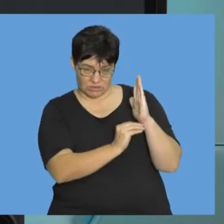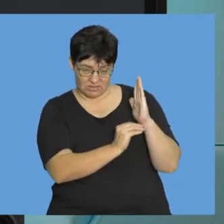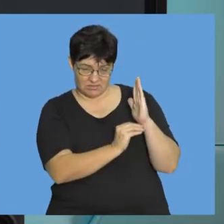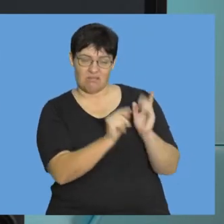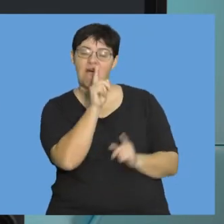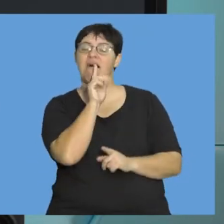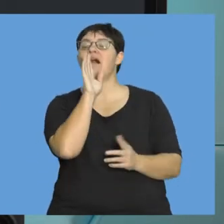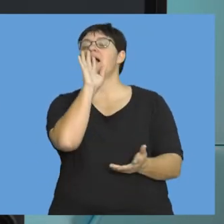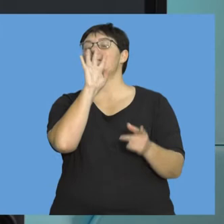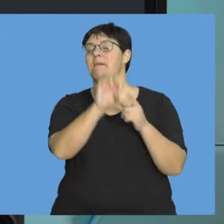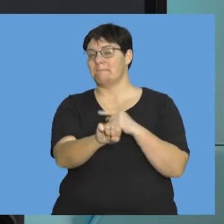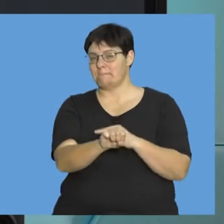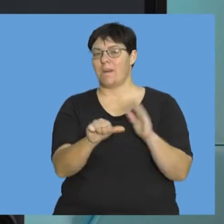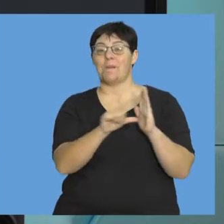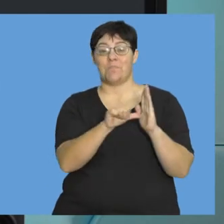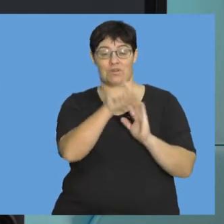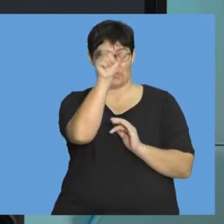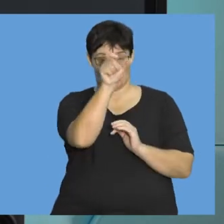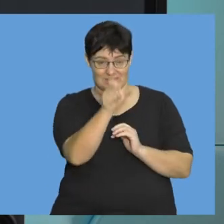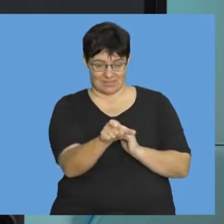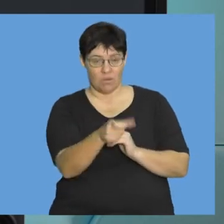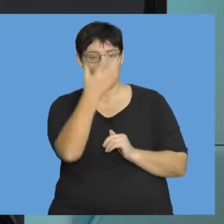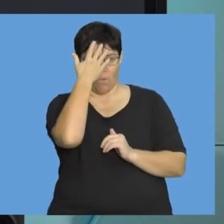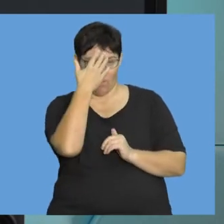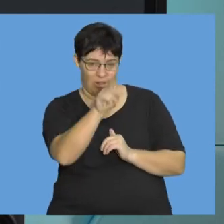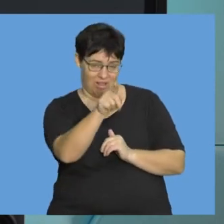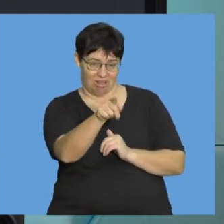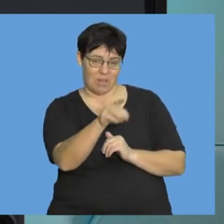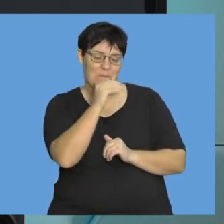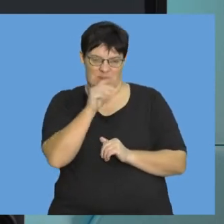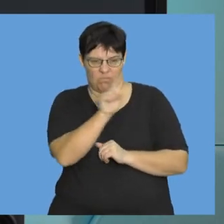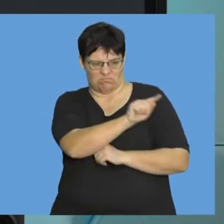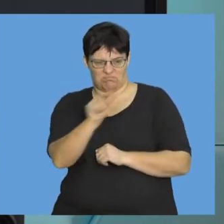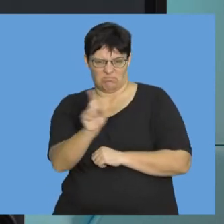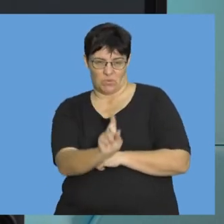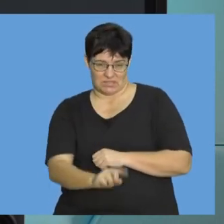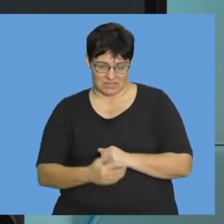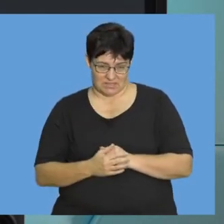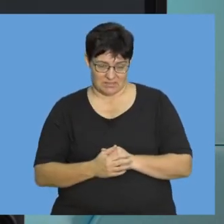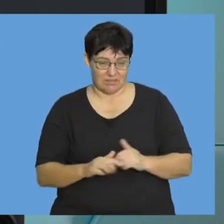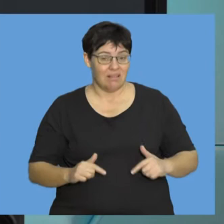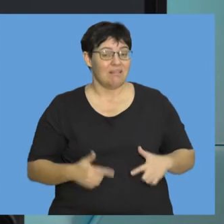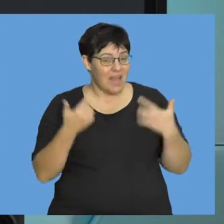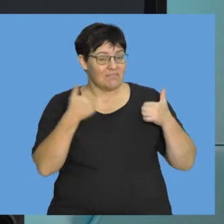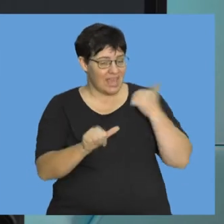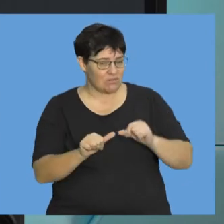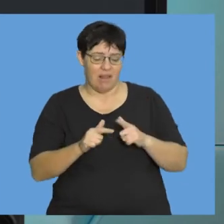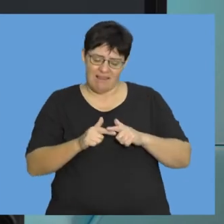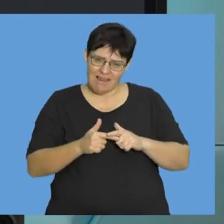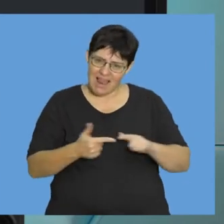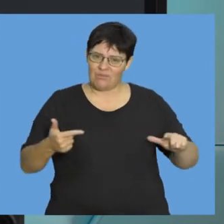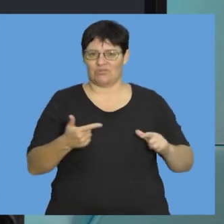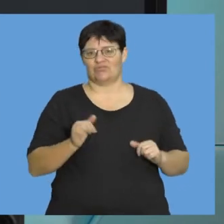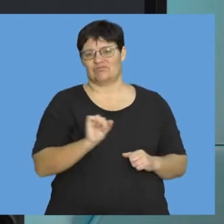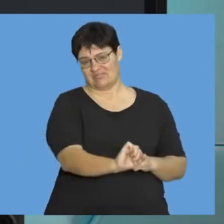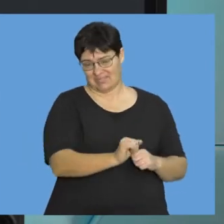please make sure that the key words, you know their definitions. Life science is a different language. You